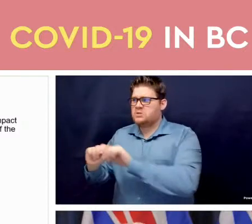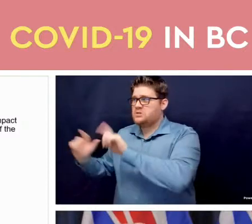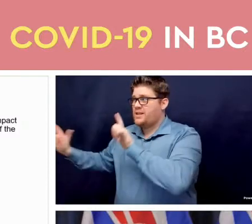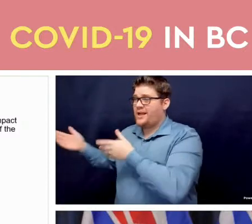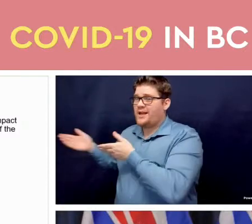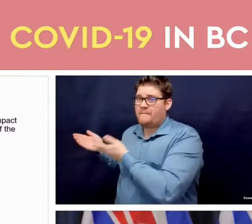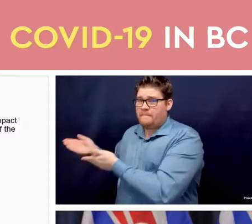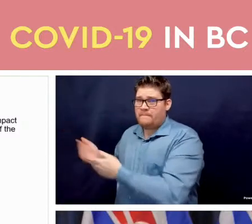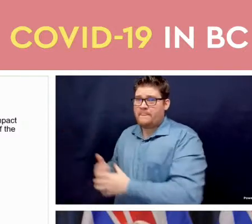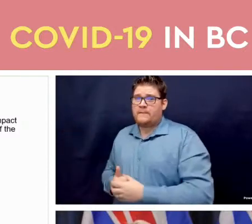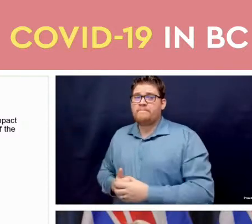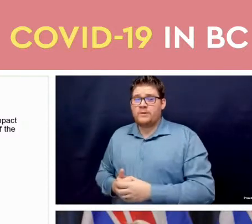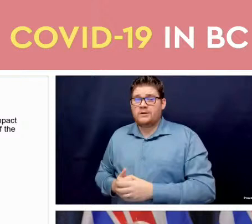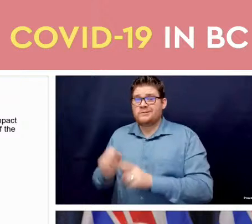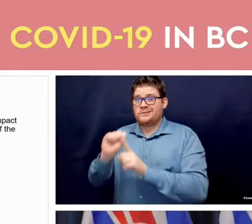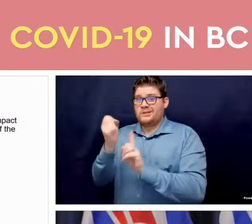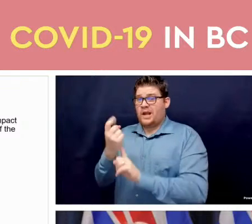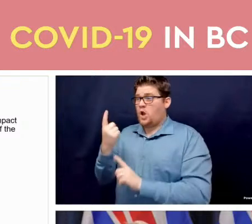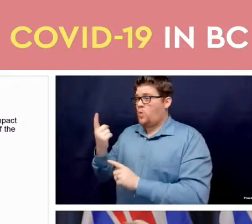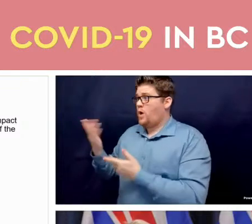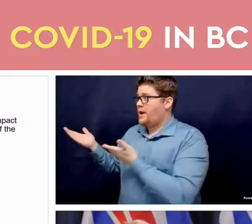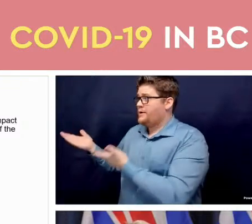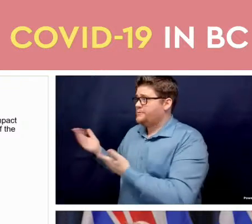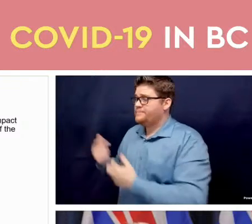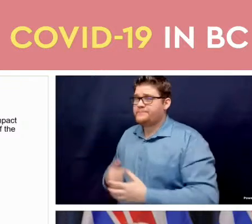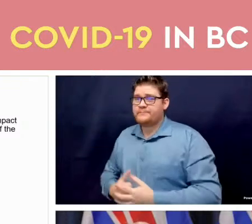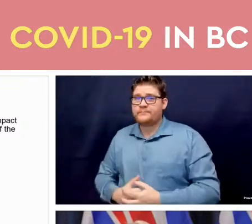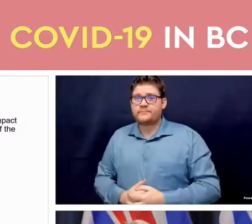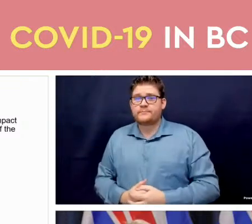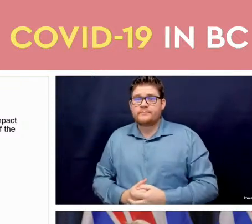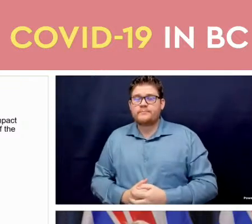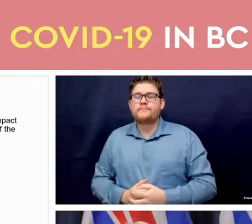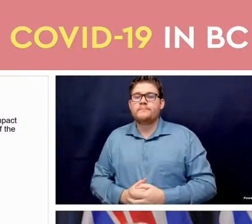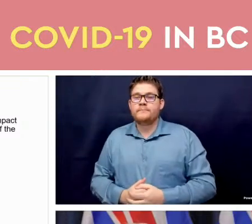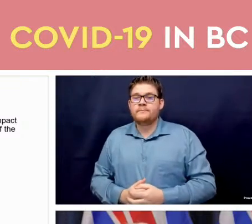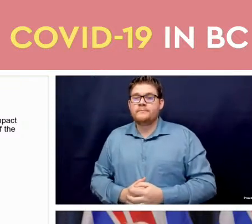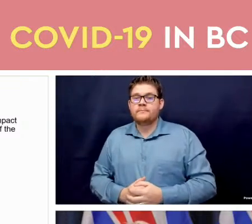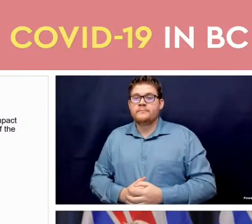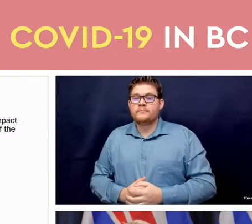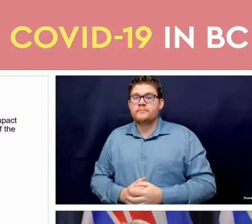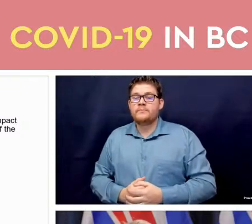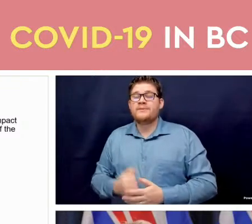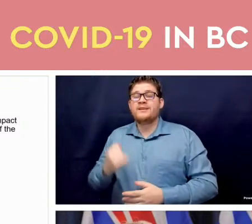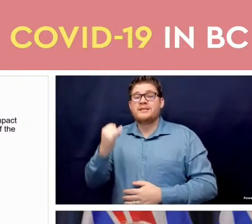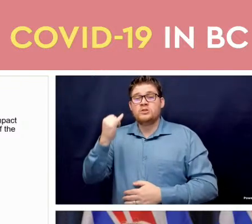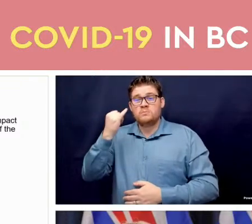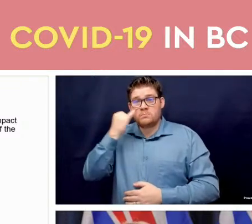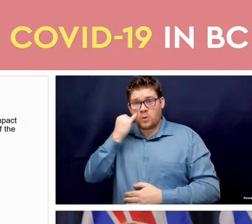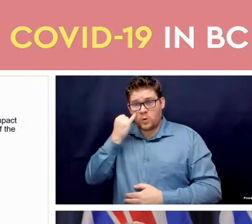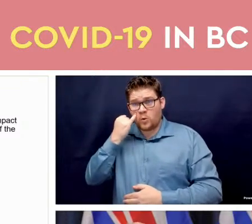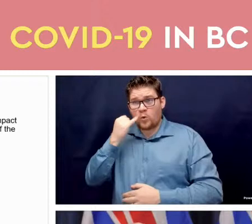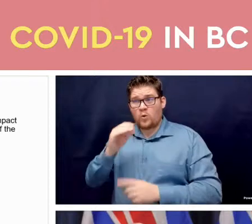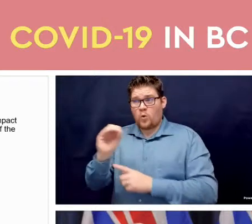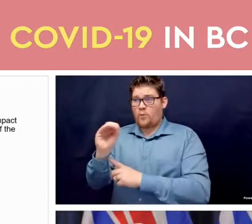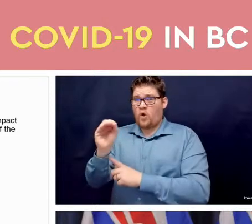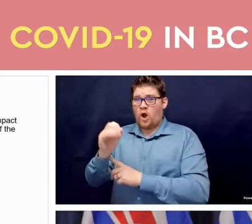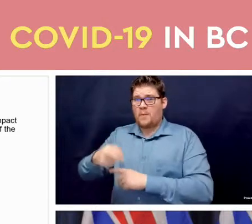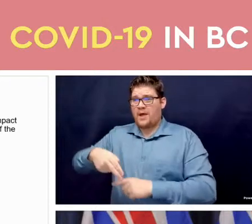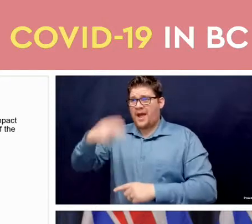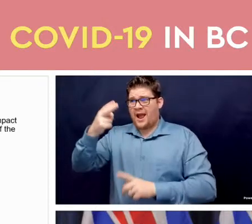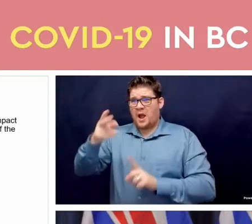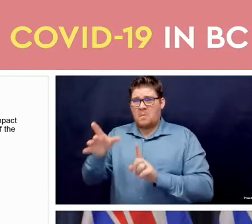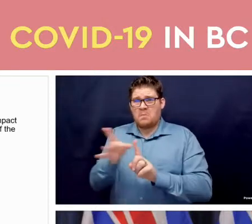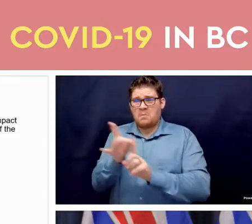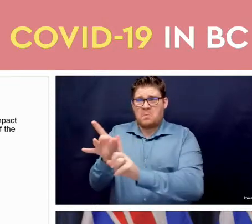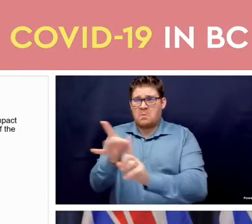was stopping nightclubs and gatherings and putting restrictions on places where people